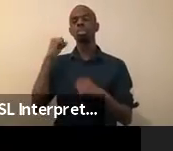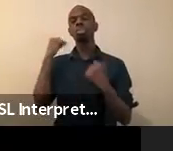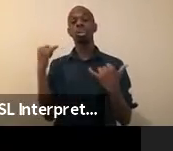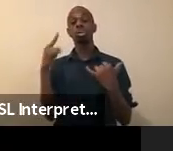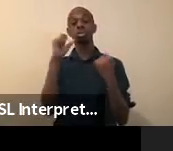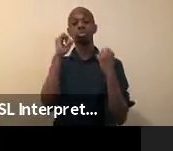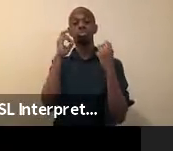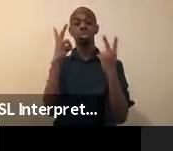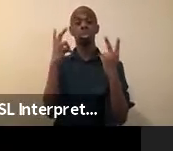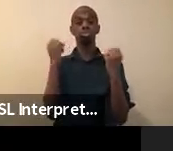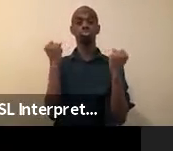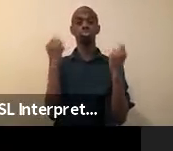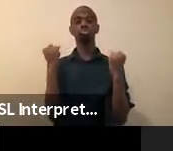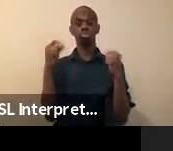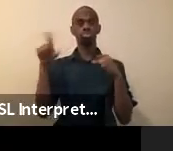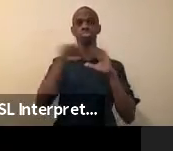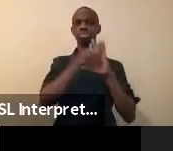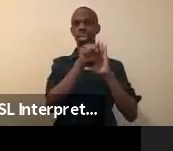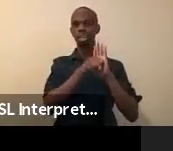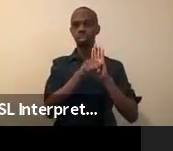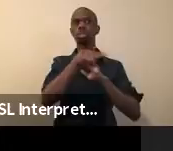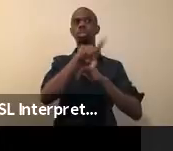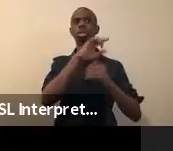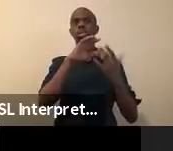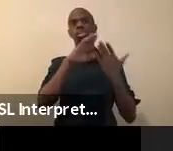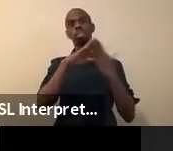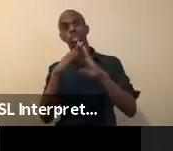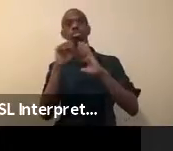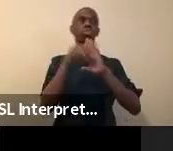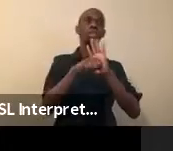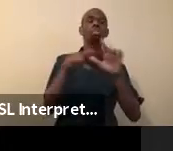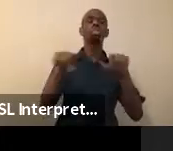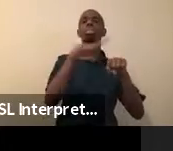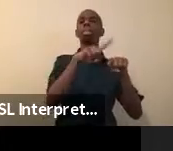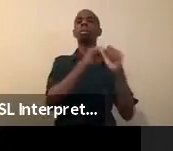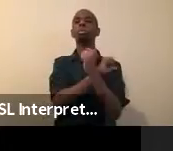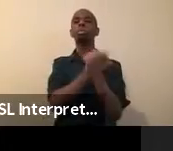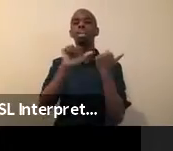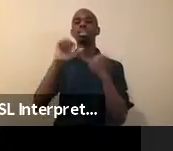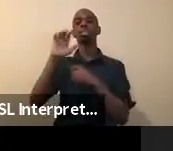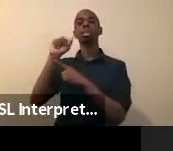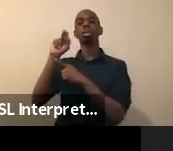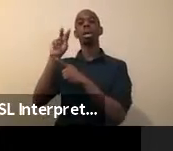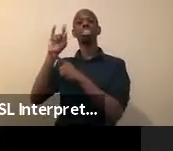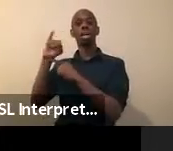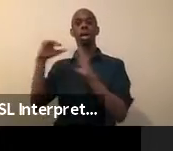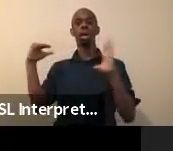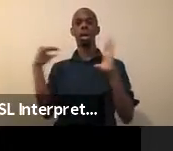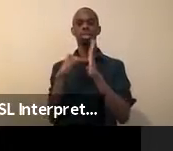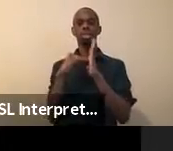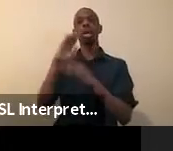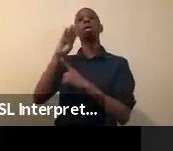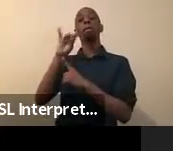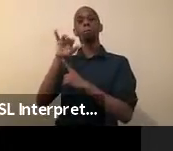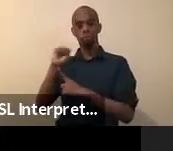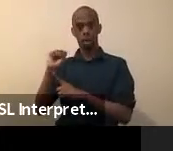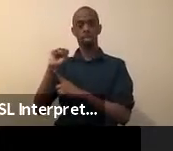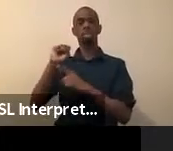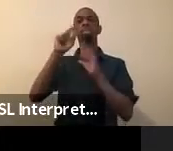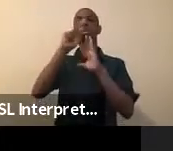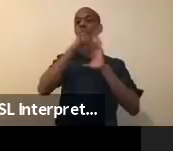states passing anti-bias kind of policies. You're seeing colleges and universities and